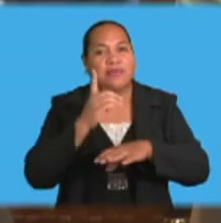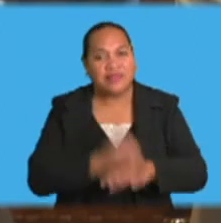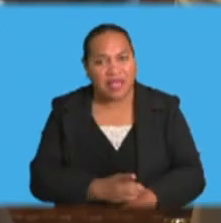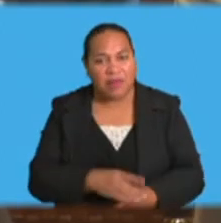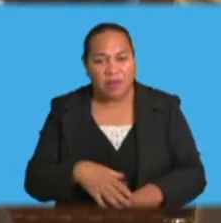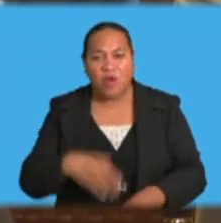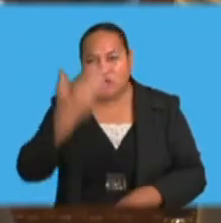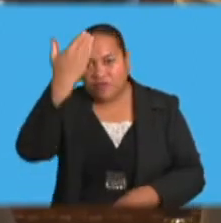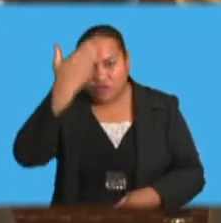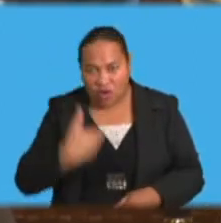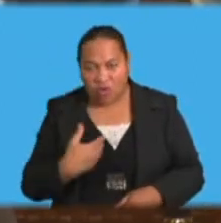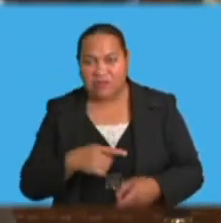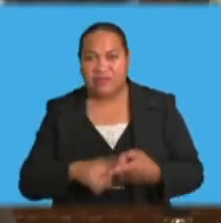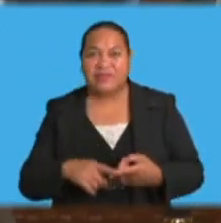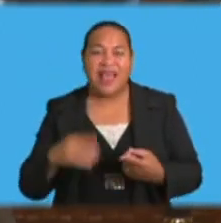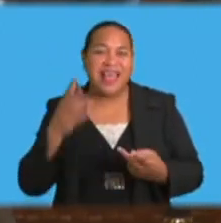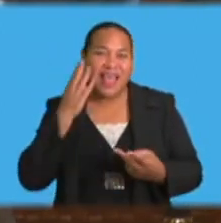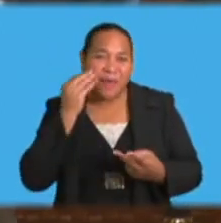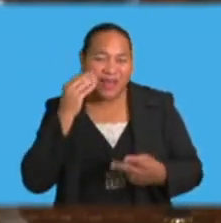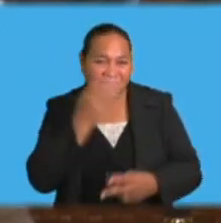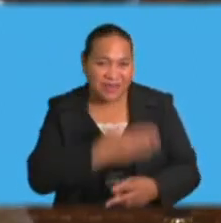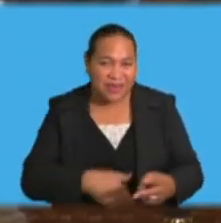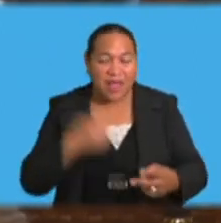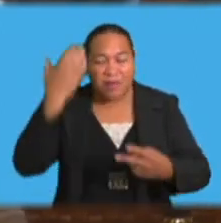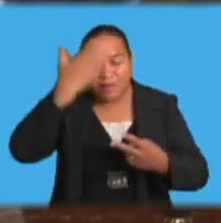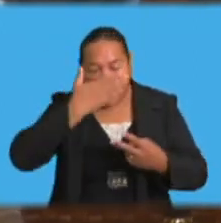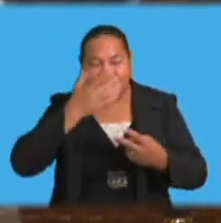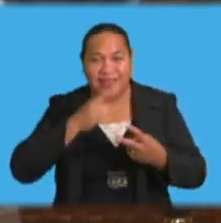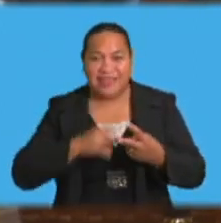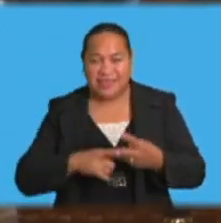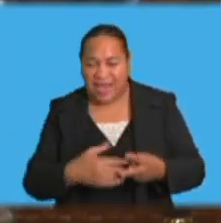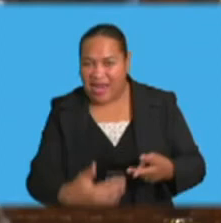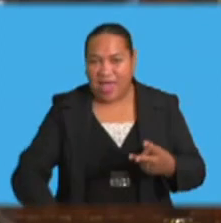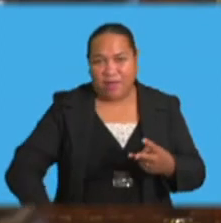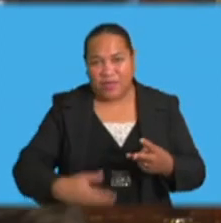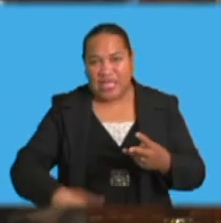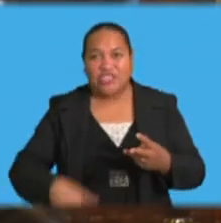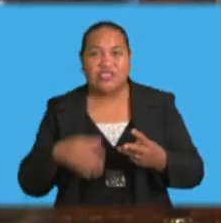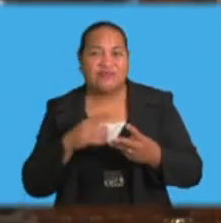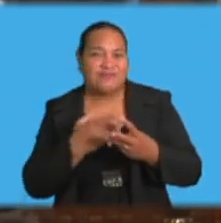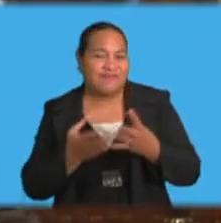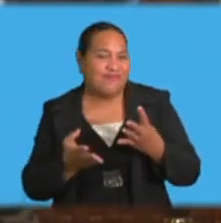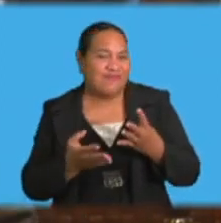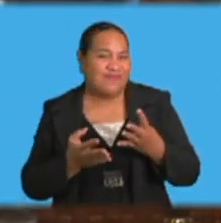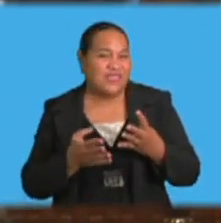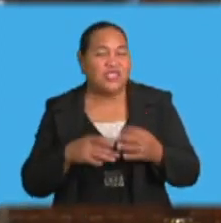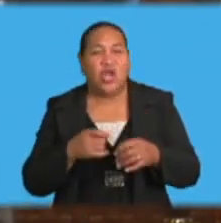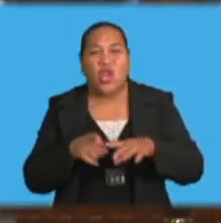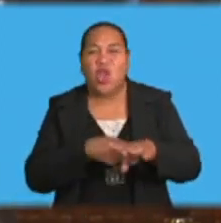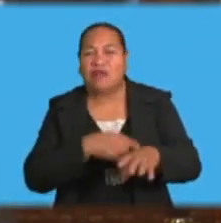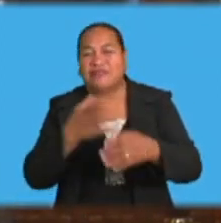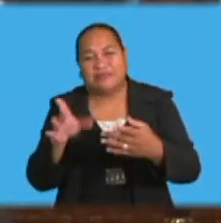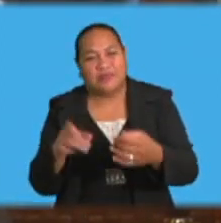stroke, and diabetic-related blindness and amputation ultimately results in long-term impacts on the